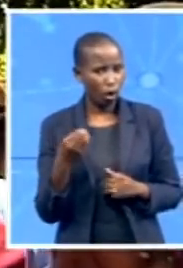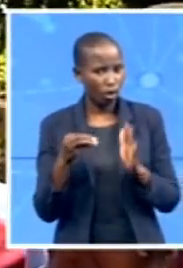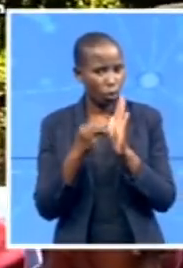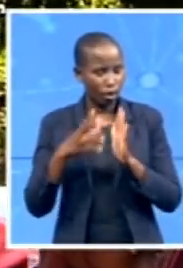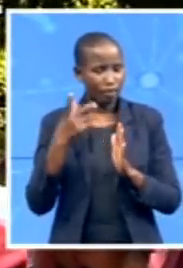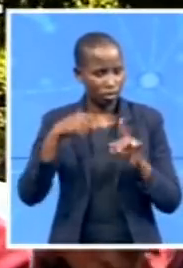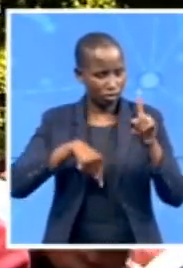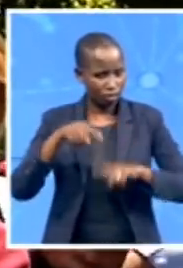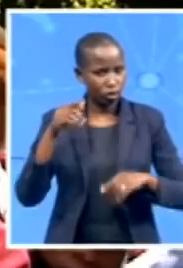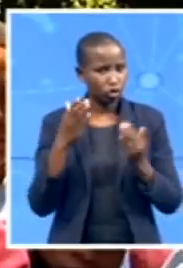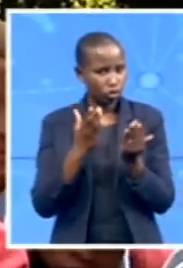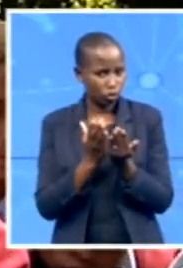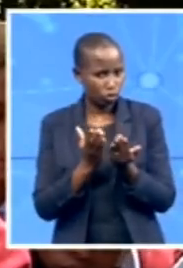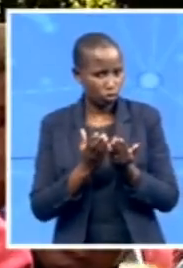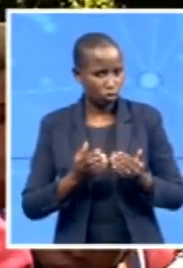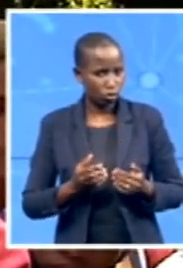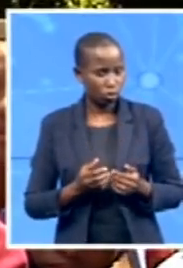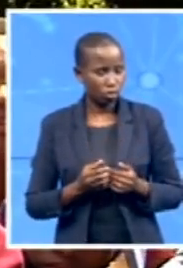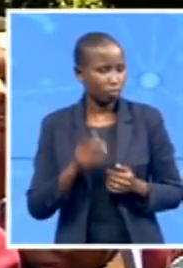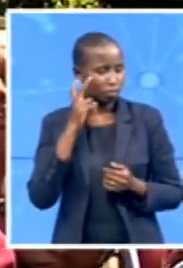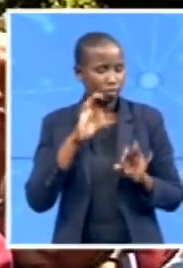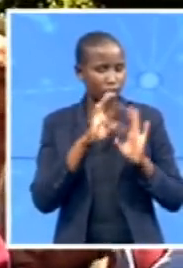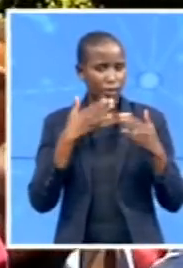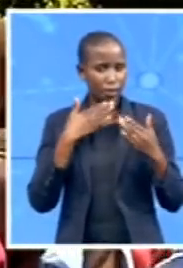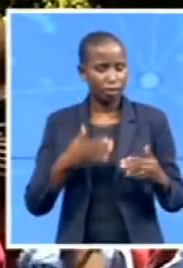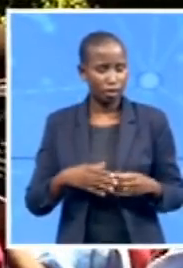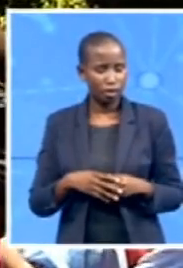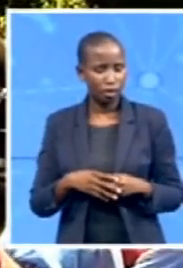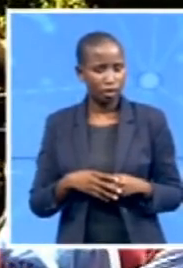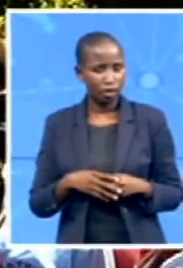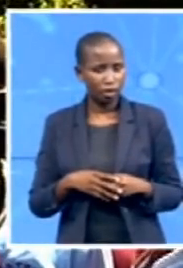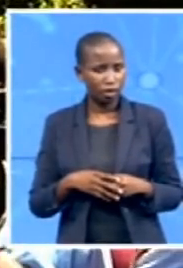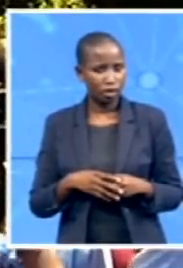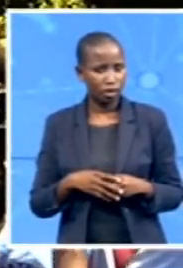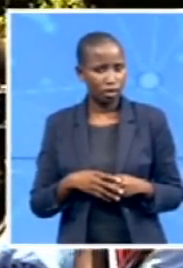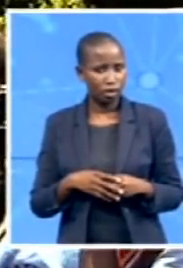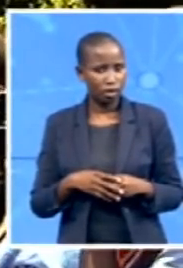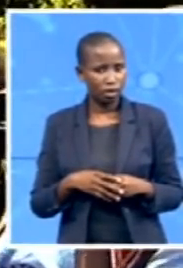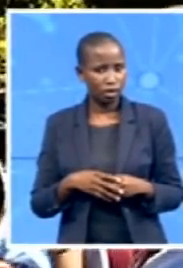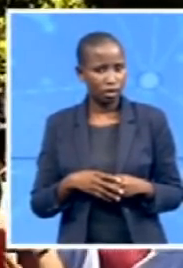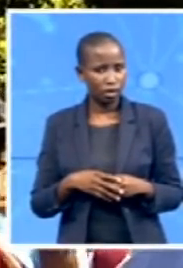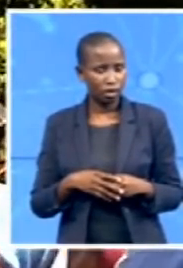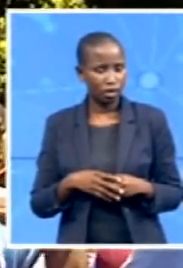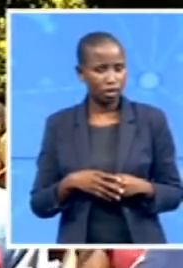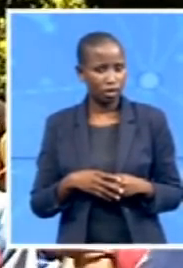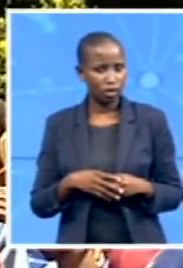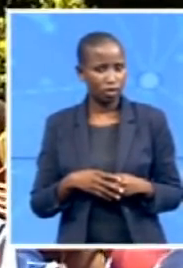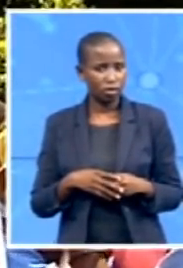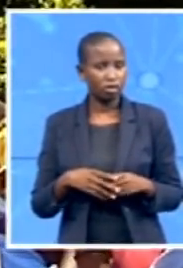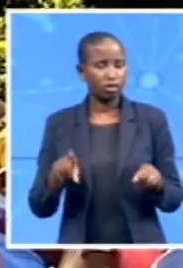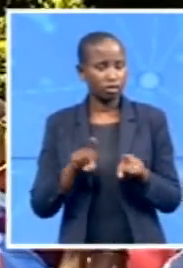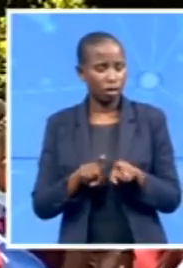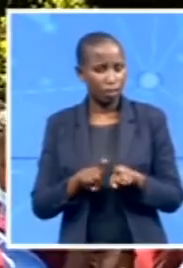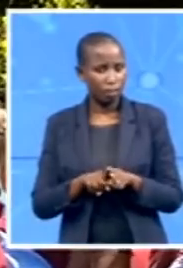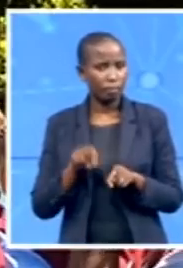They felt unsafe with her being here because of she used to have ancestral attacks. And there's also a thing going on about boys not being allowed to